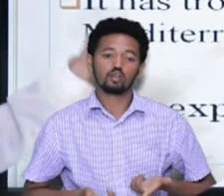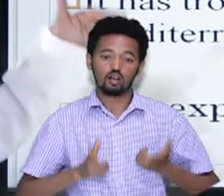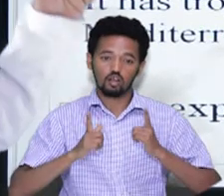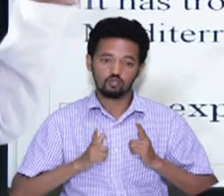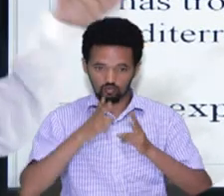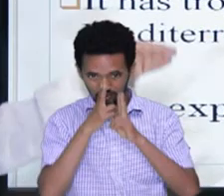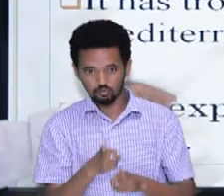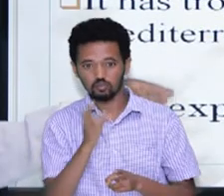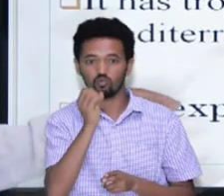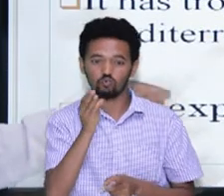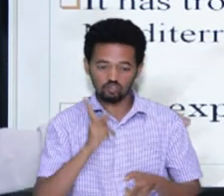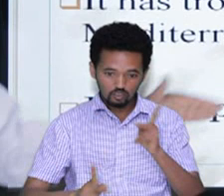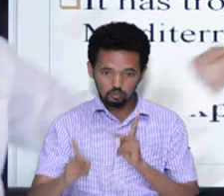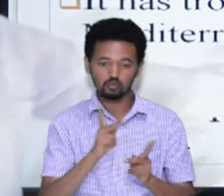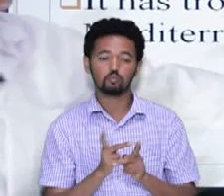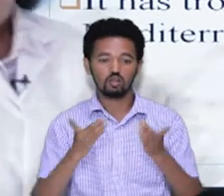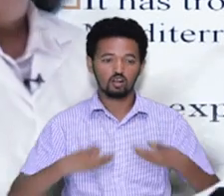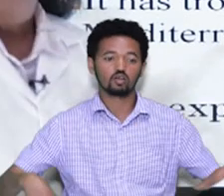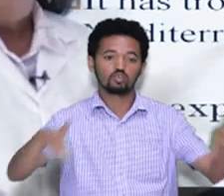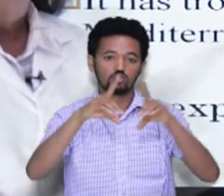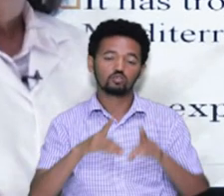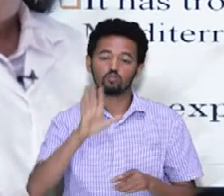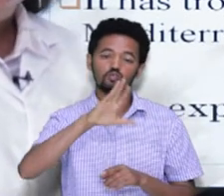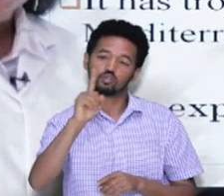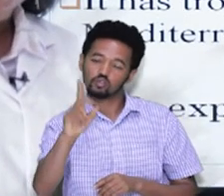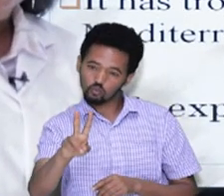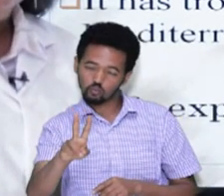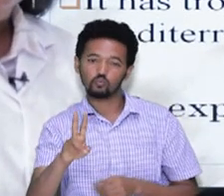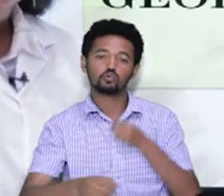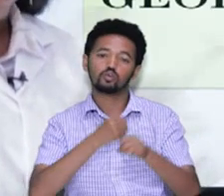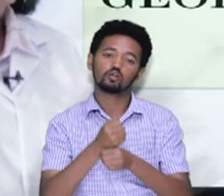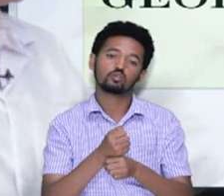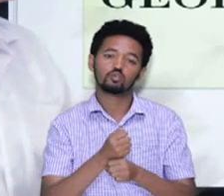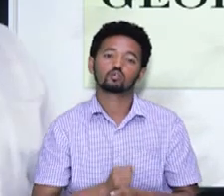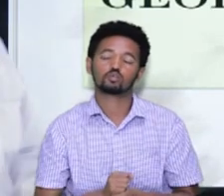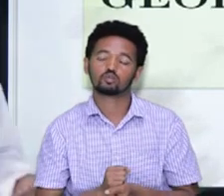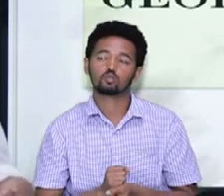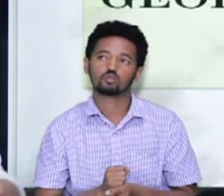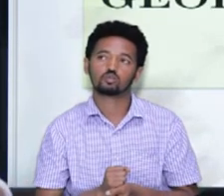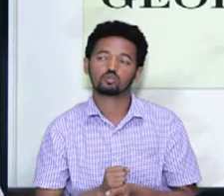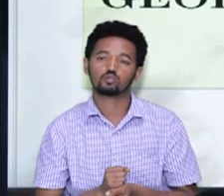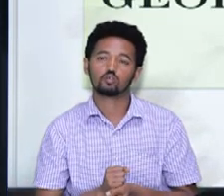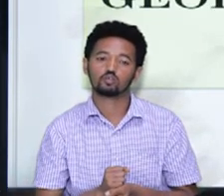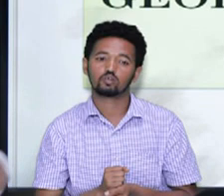of the people of this region is 52 years.